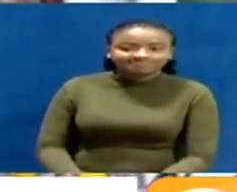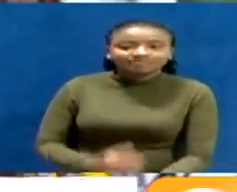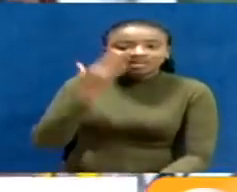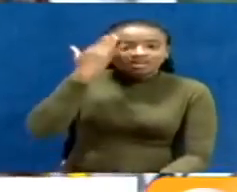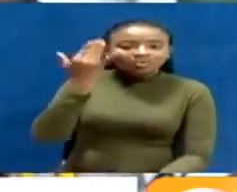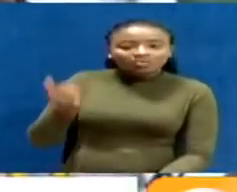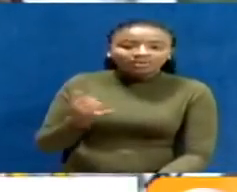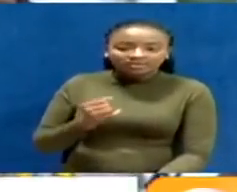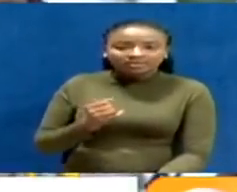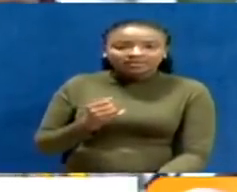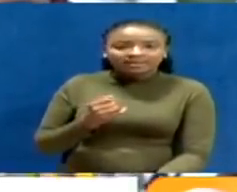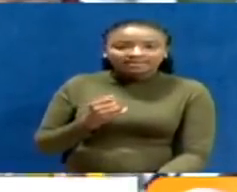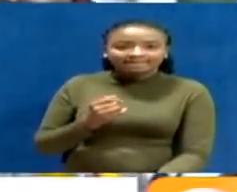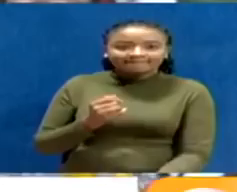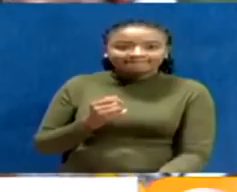Kwa sababu nasema hivyo,